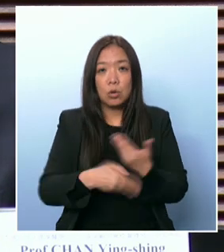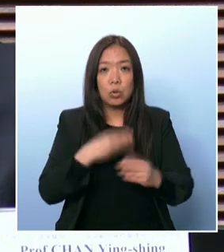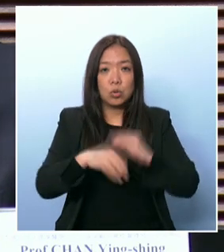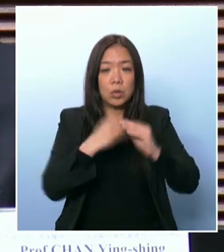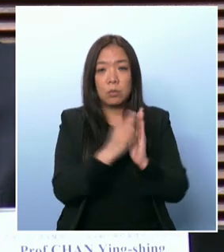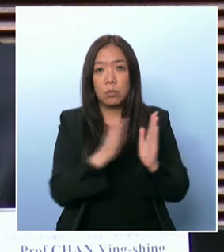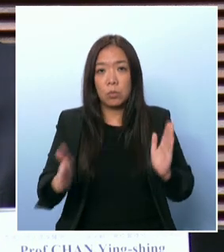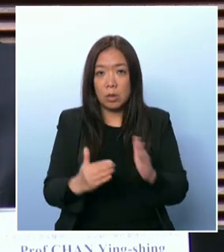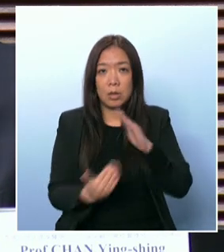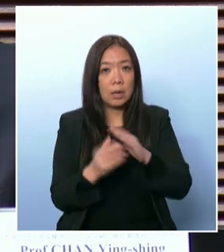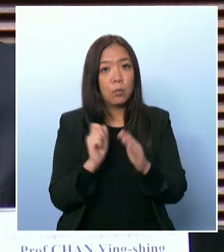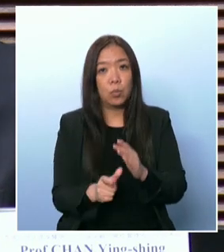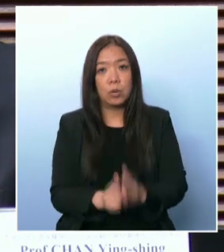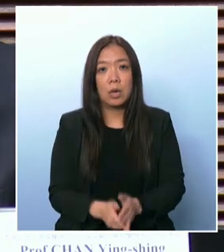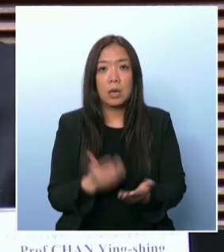relevant